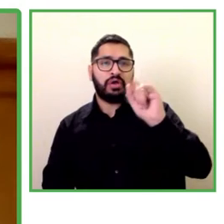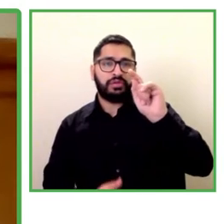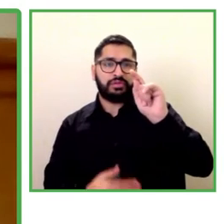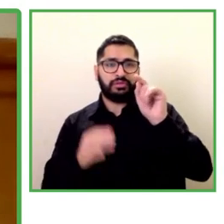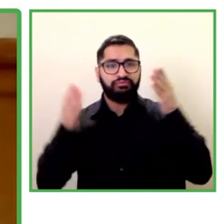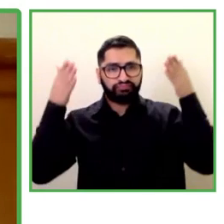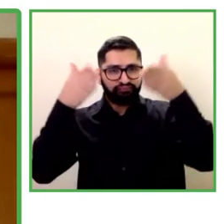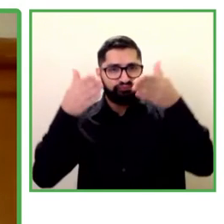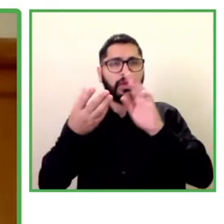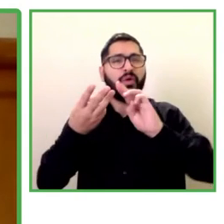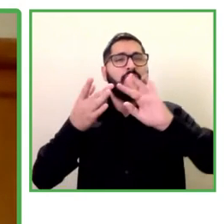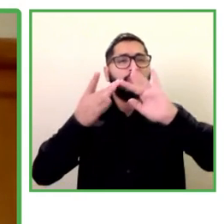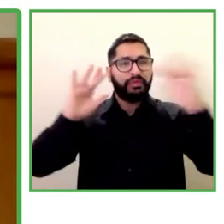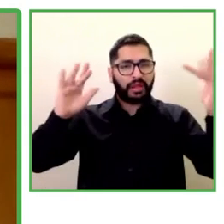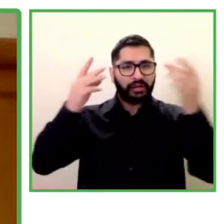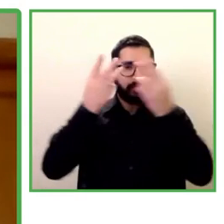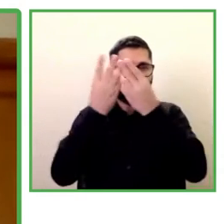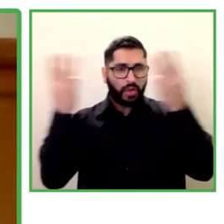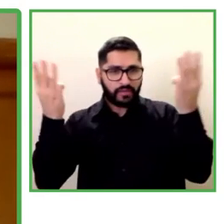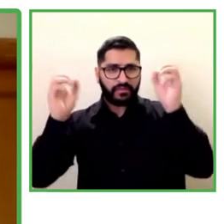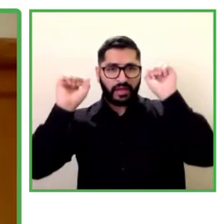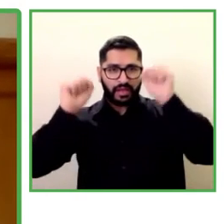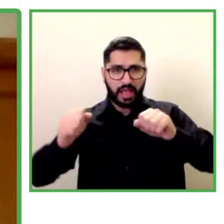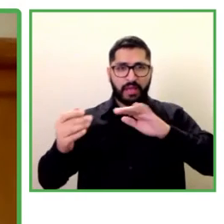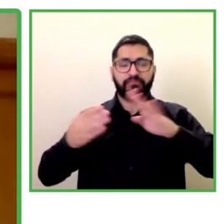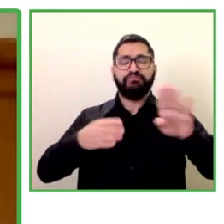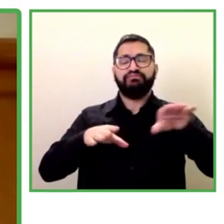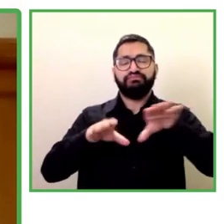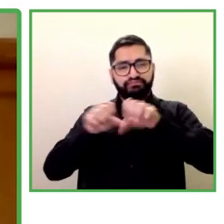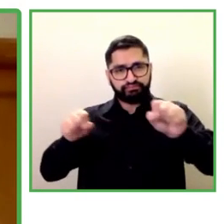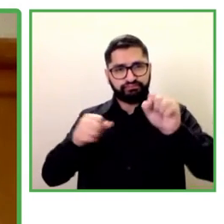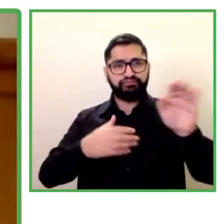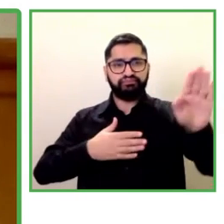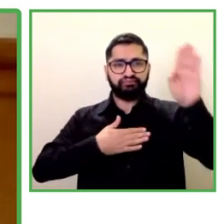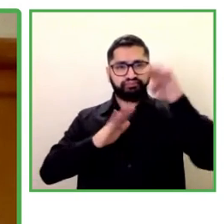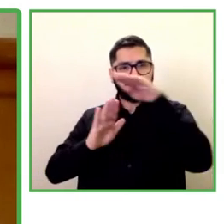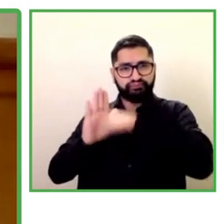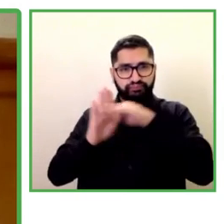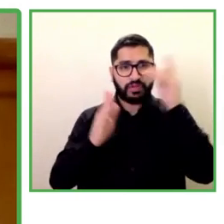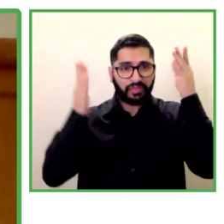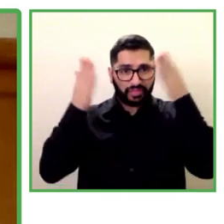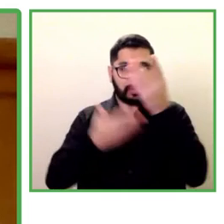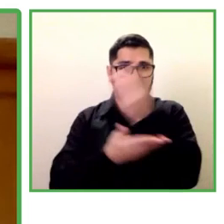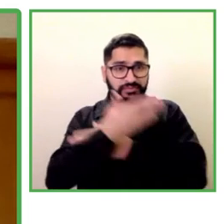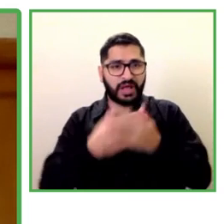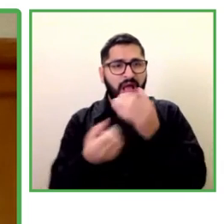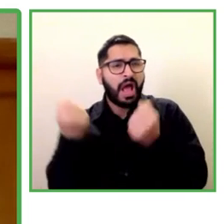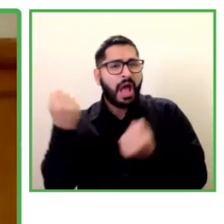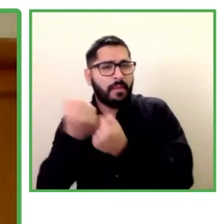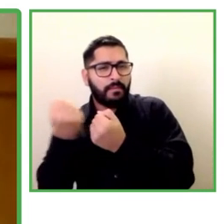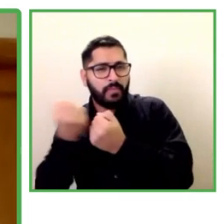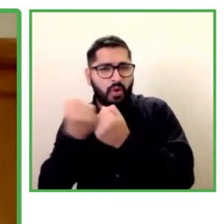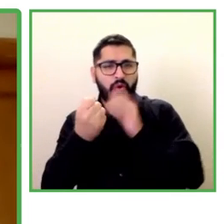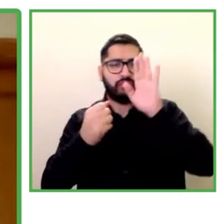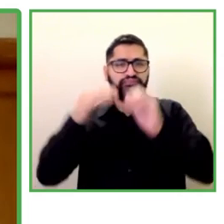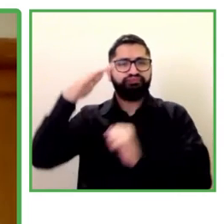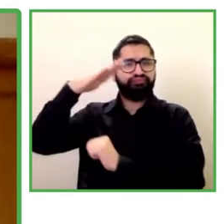30 multinationals committed to the inclusion of people with disabilities,